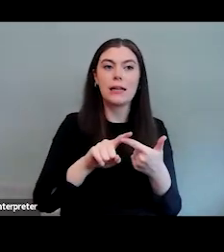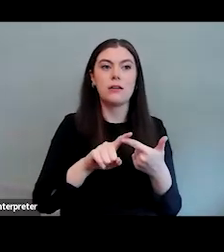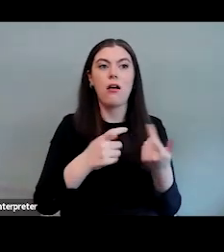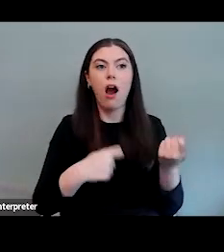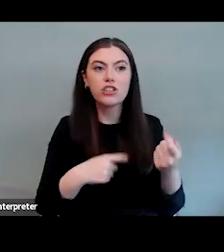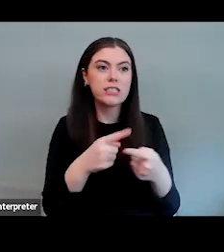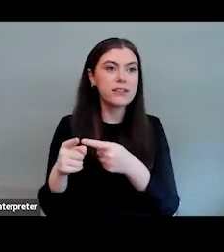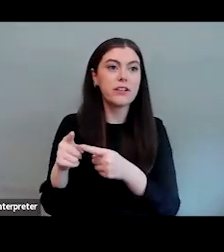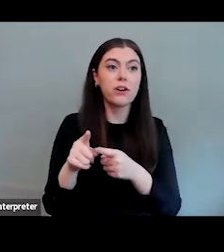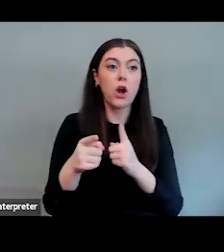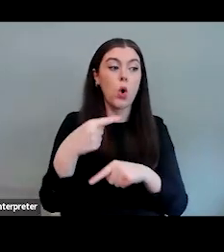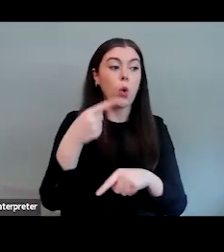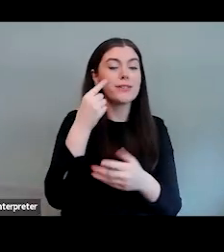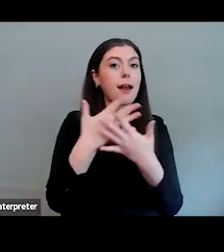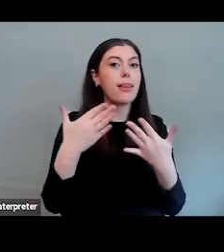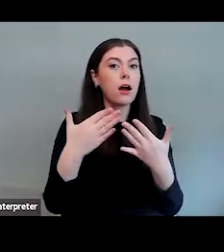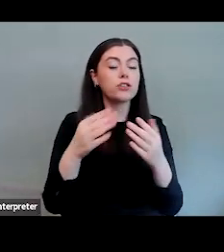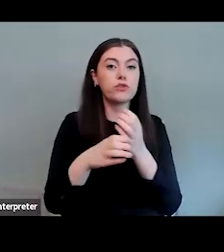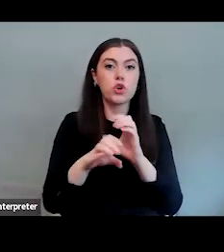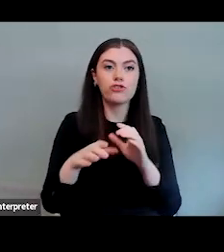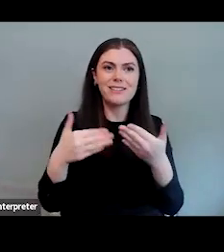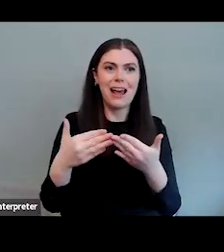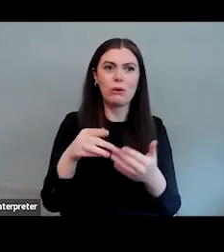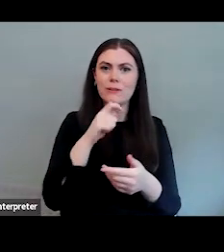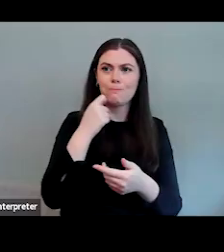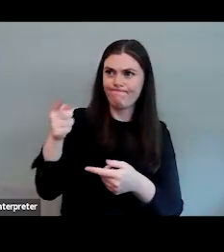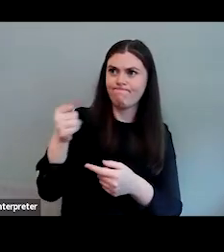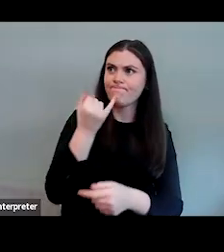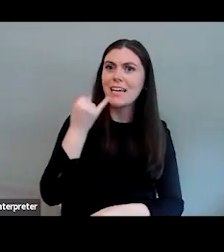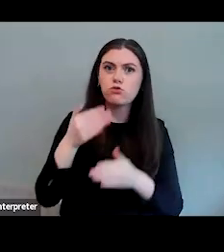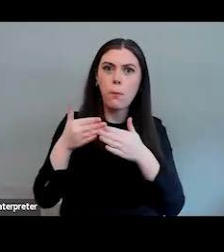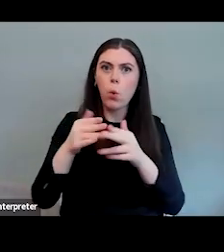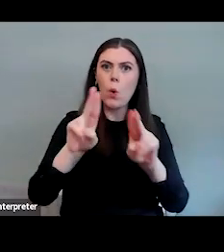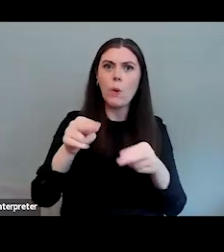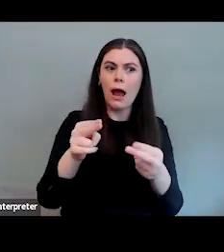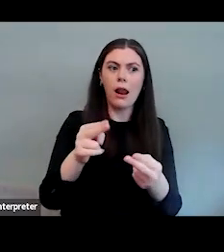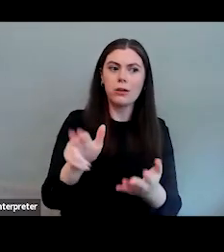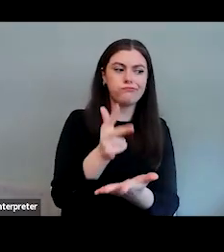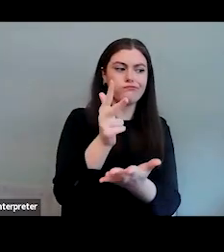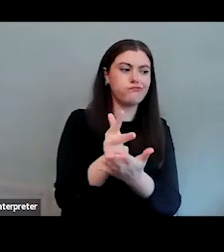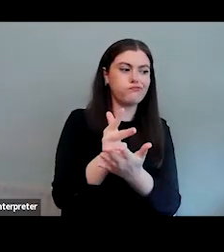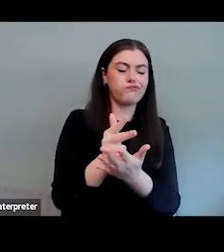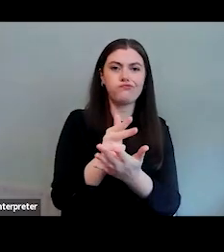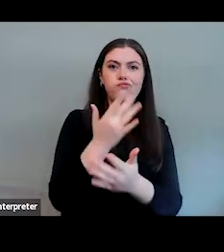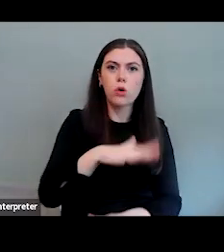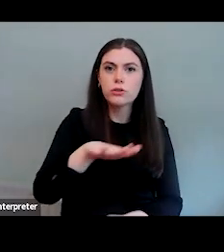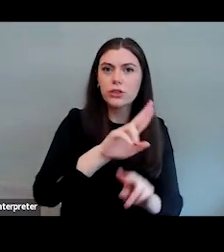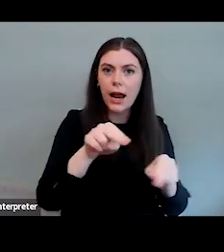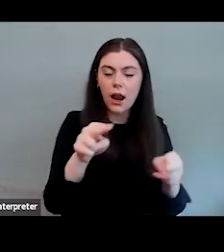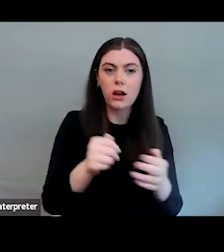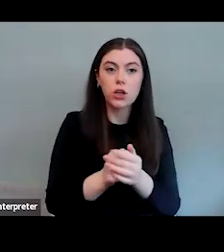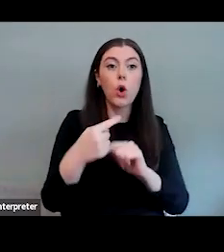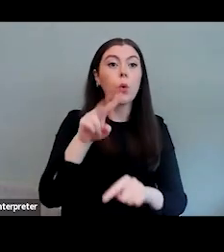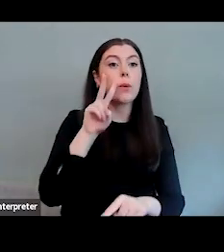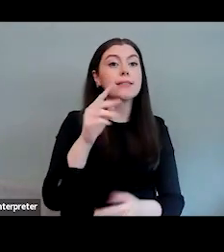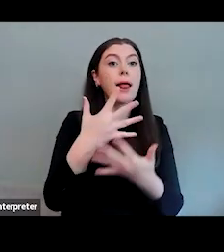the ships going to Israel dock in their ports, like in Malaysia. We have seen dock workers in Europe, especially in Italy,